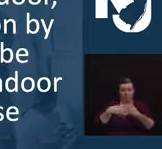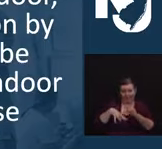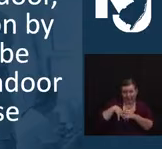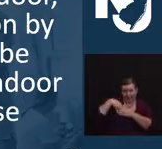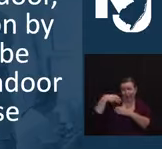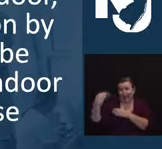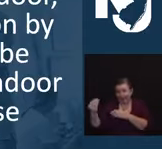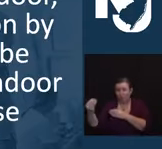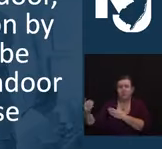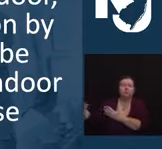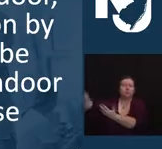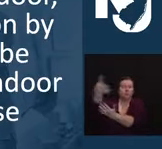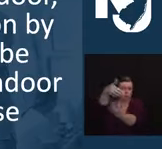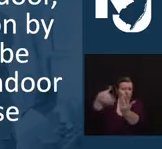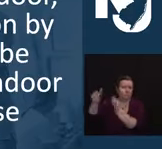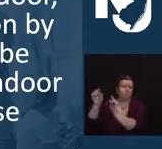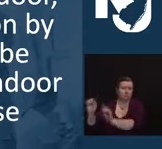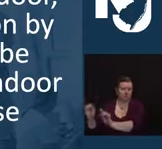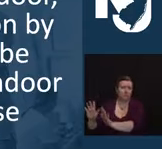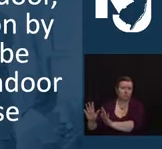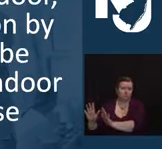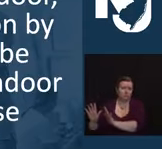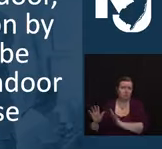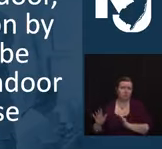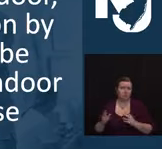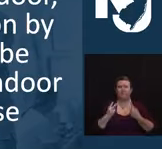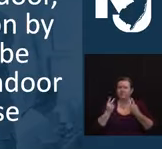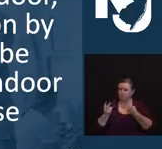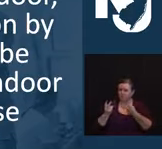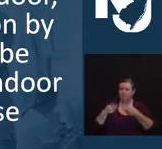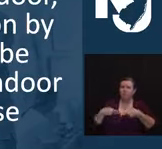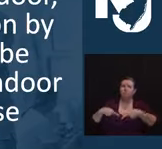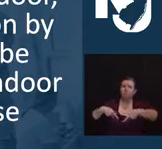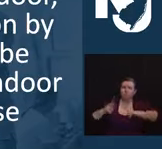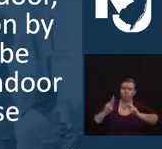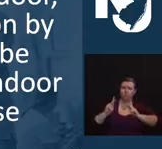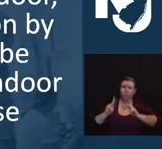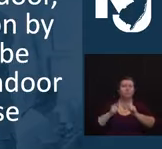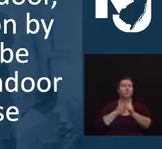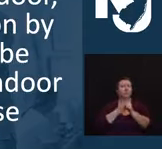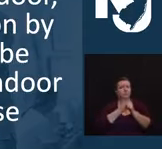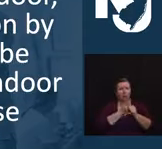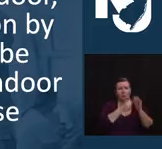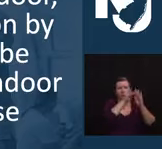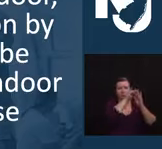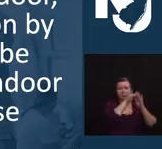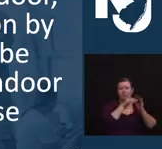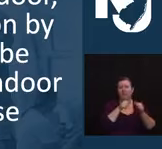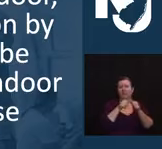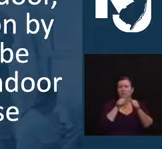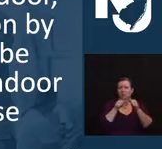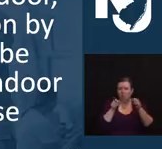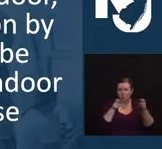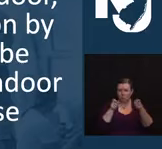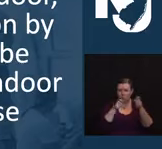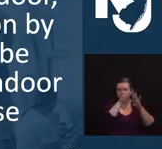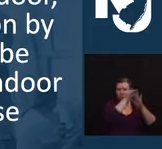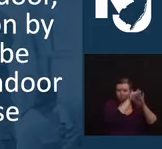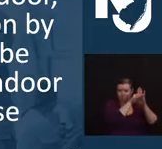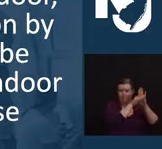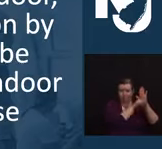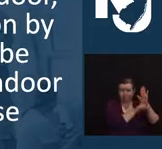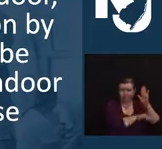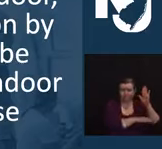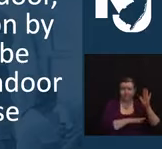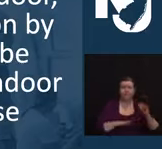while also meeting stringent infection control standards. And they say, Judy, on your behalf, you and your team